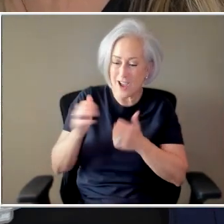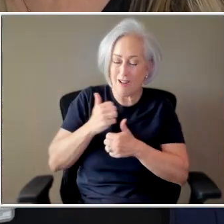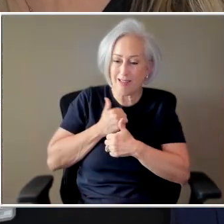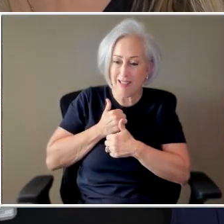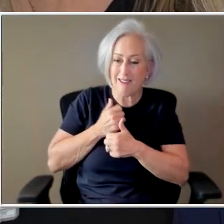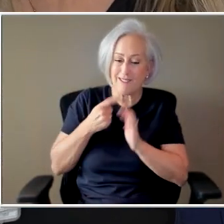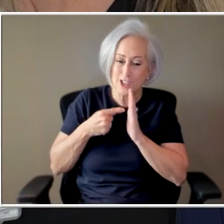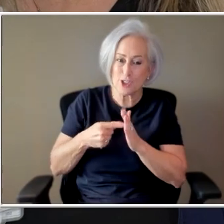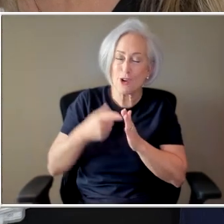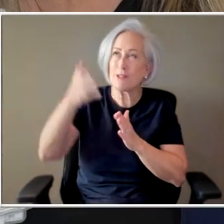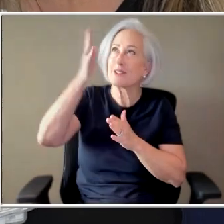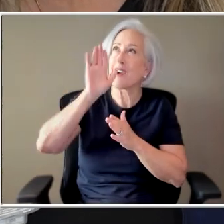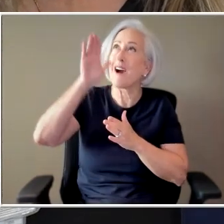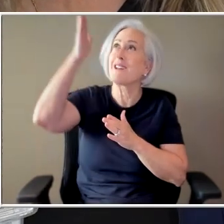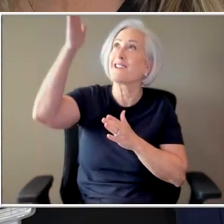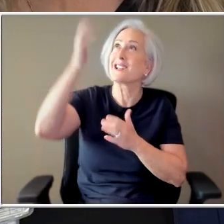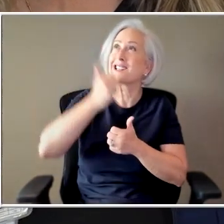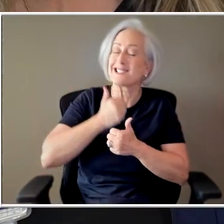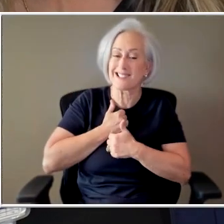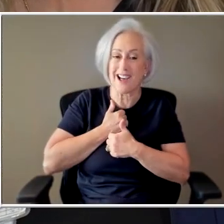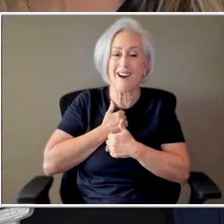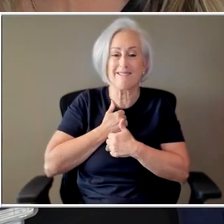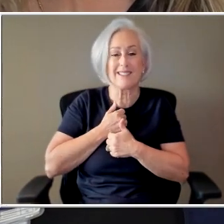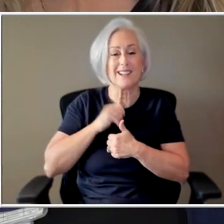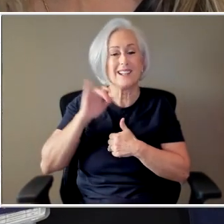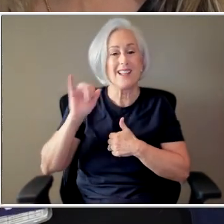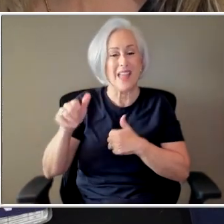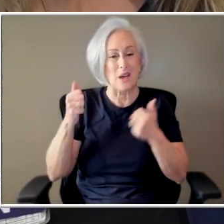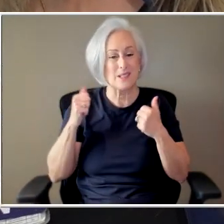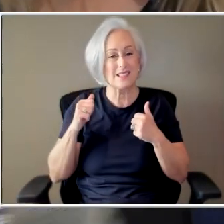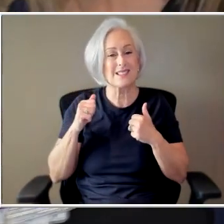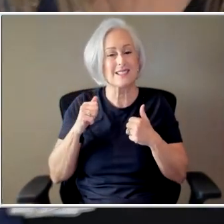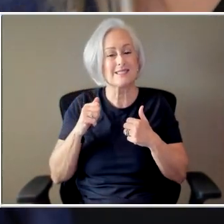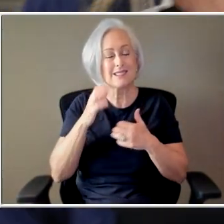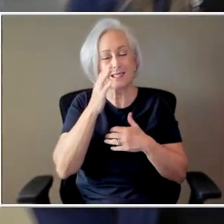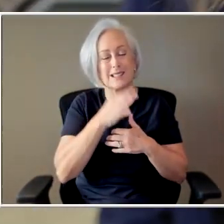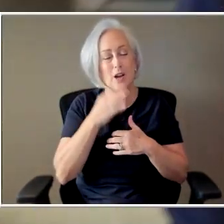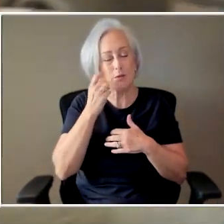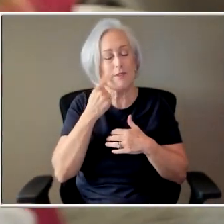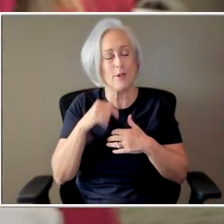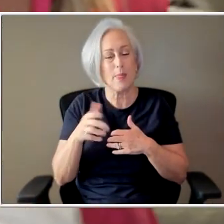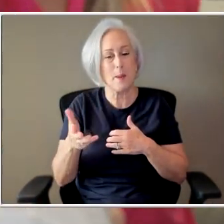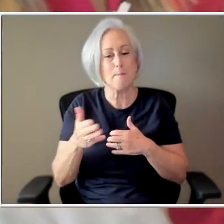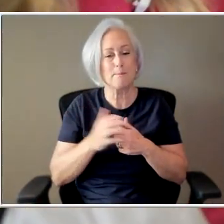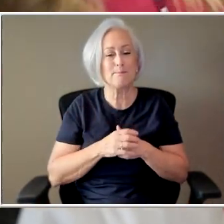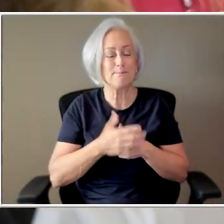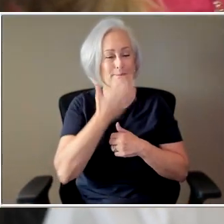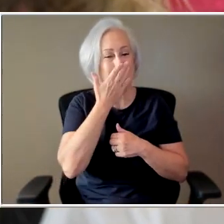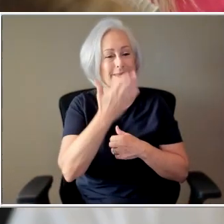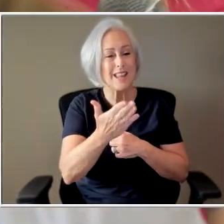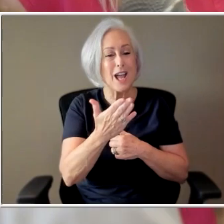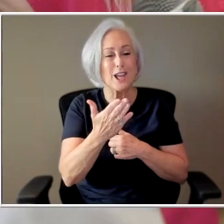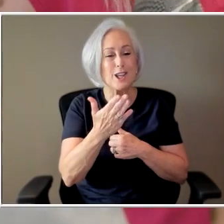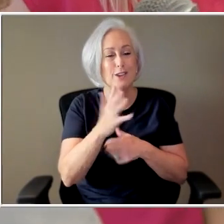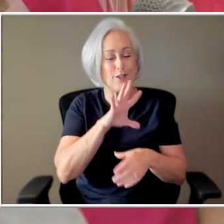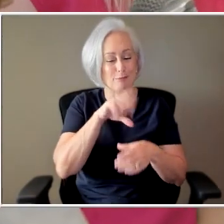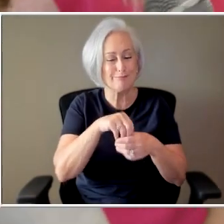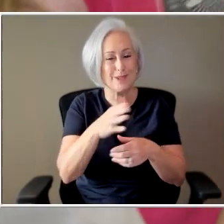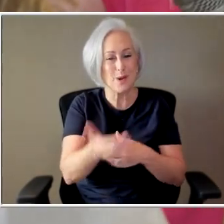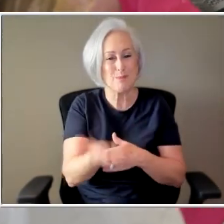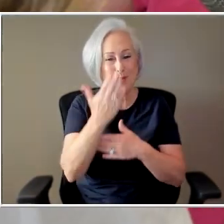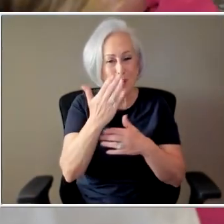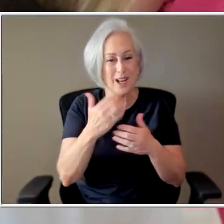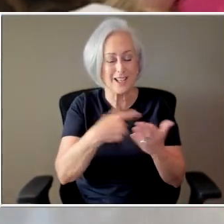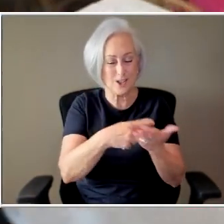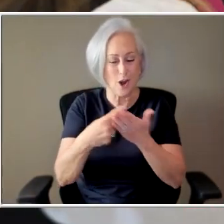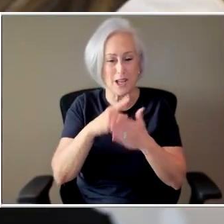sacrament, and we just really appreciated the opportunity to be there with them. You guys, thank you so much for spending part of your morning and discussing all of this.